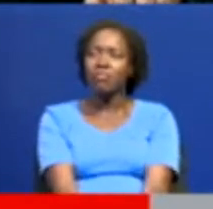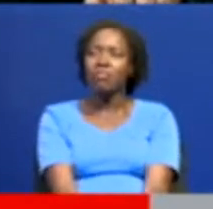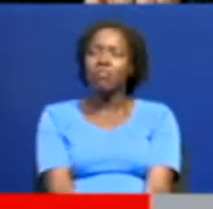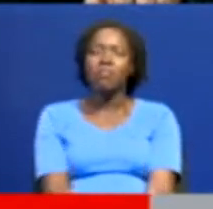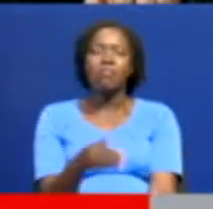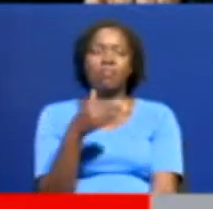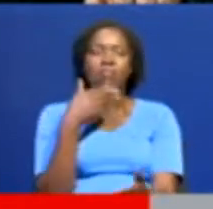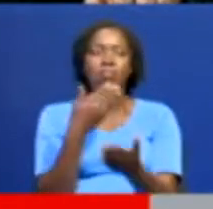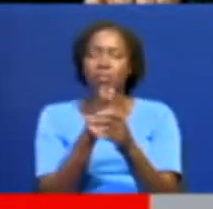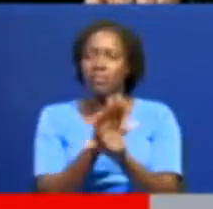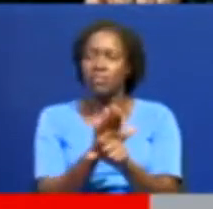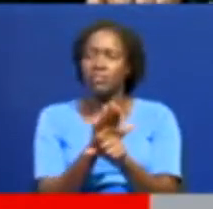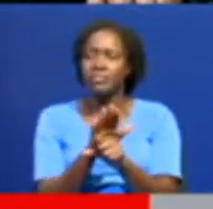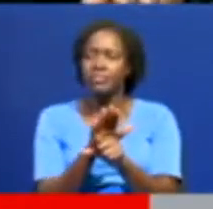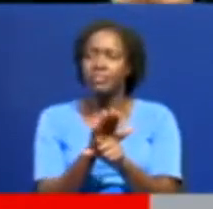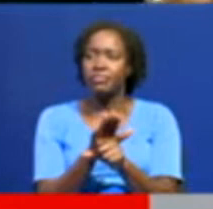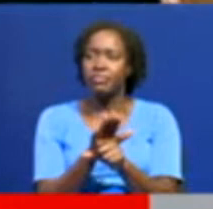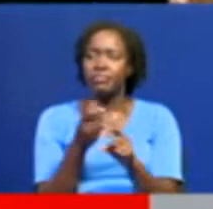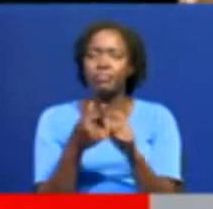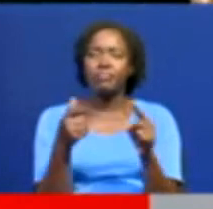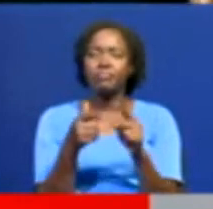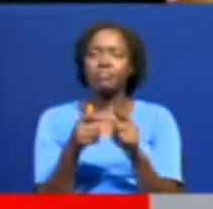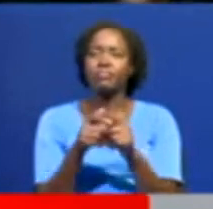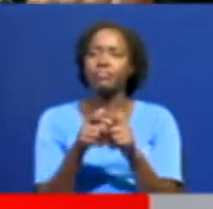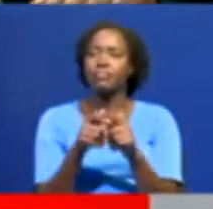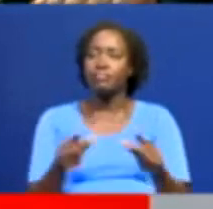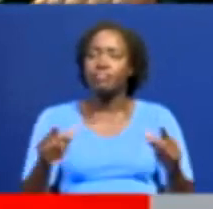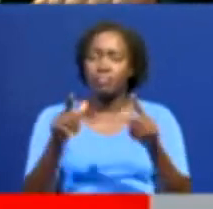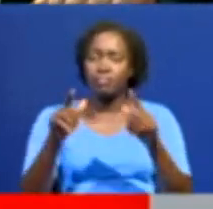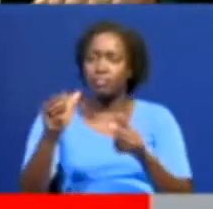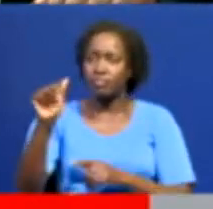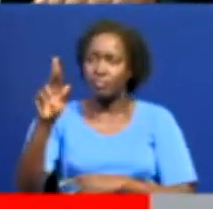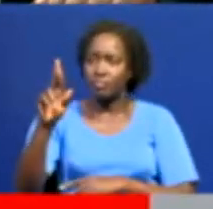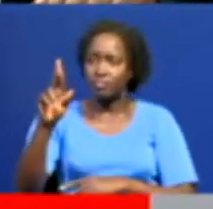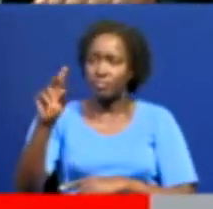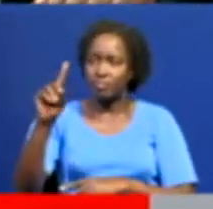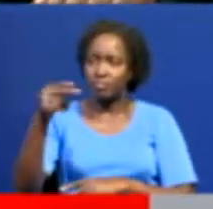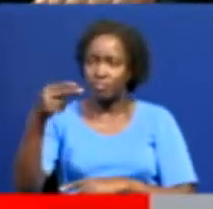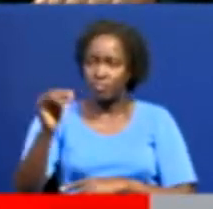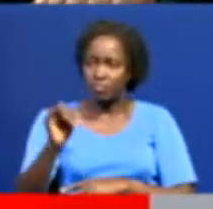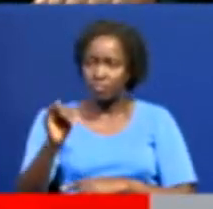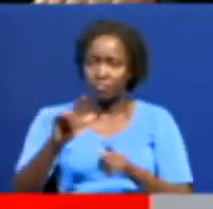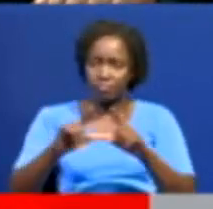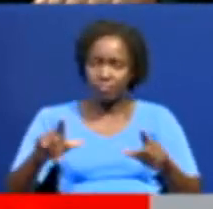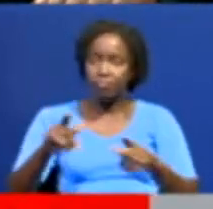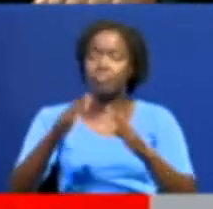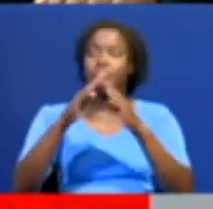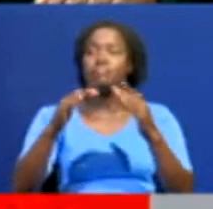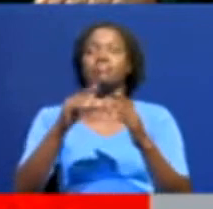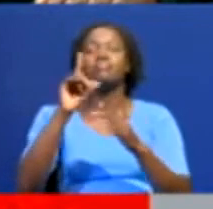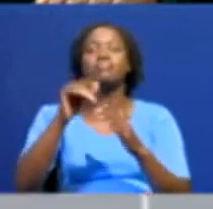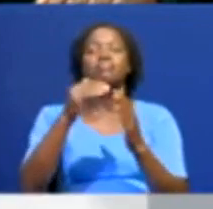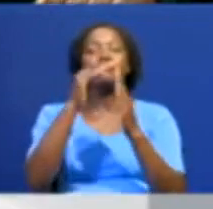Thank you, Betty Kiptum, right here from out the house as we get to discuss about the affordable housing program. Remember, this is a